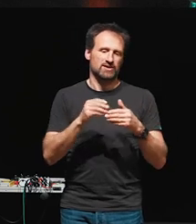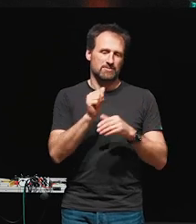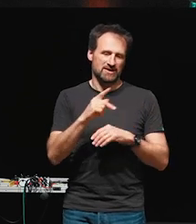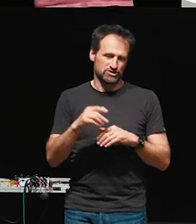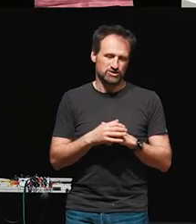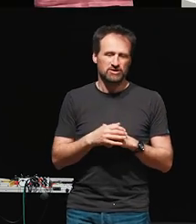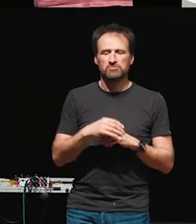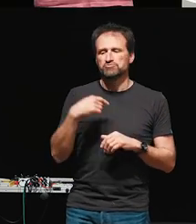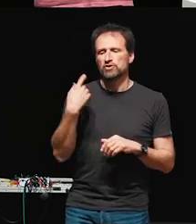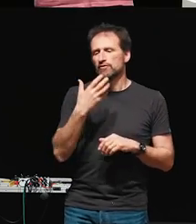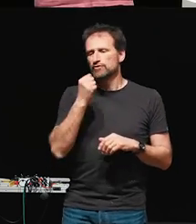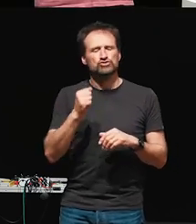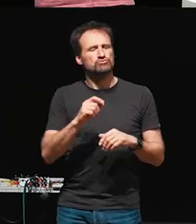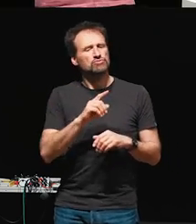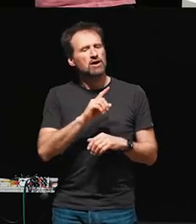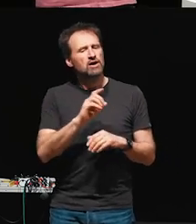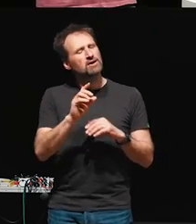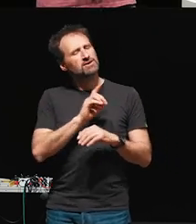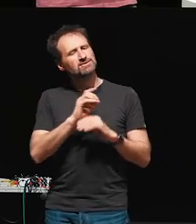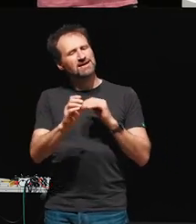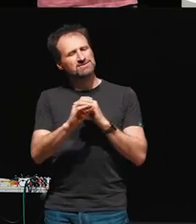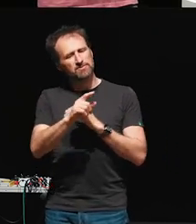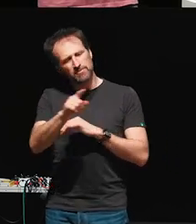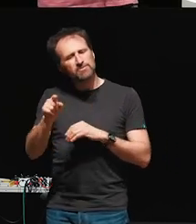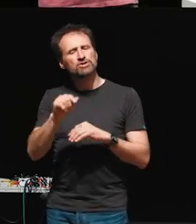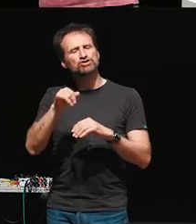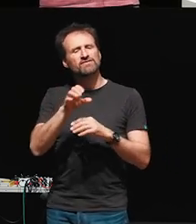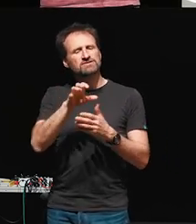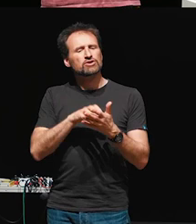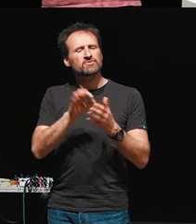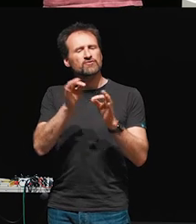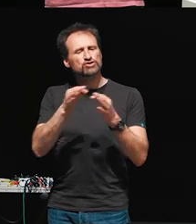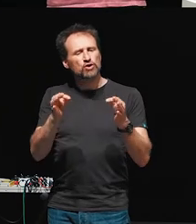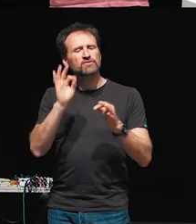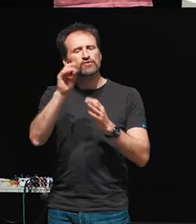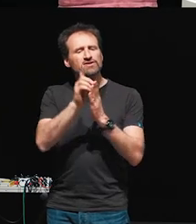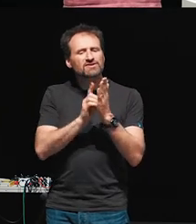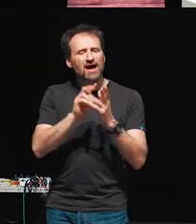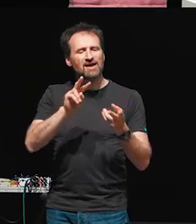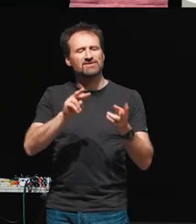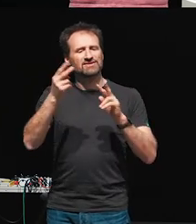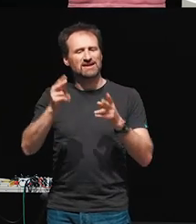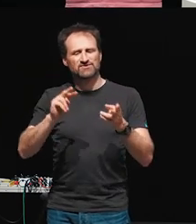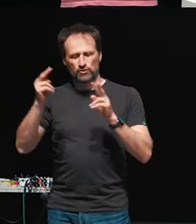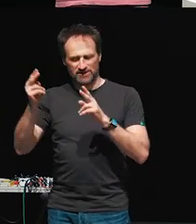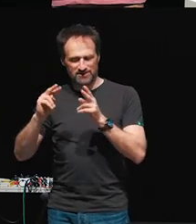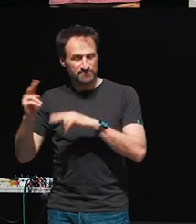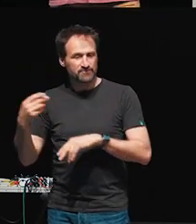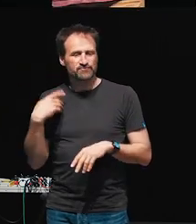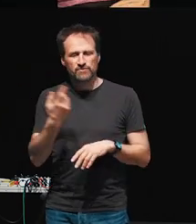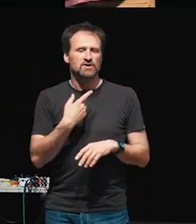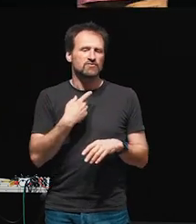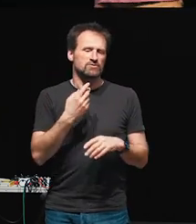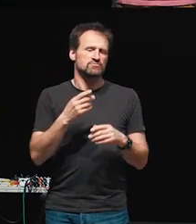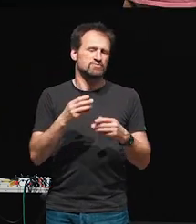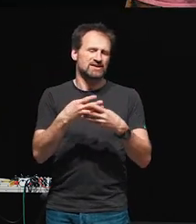small custom JavaScript functions to transform their data. And you can find more about it at the Netflix tech blog. But for now, all